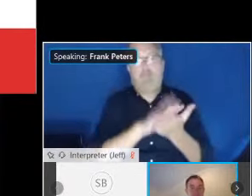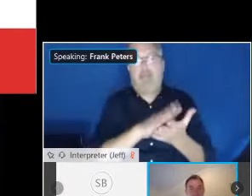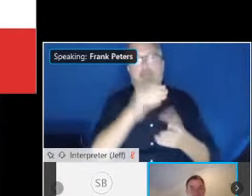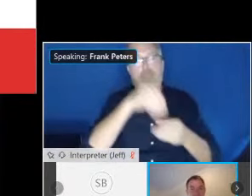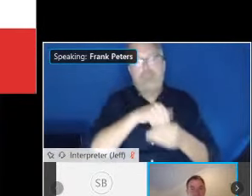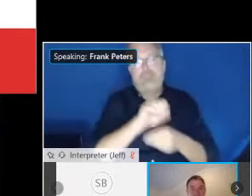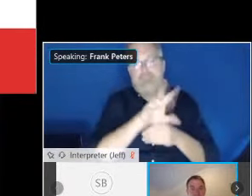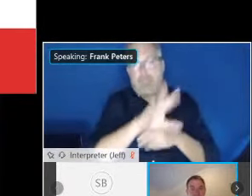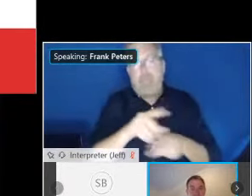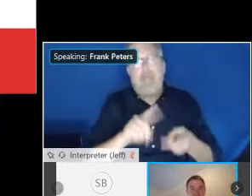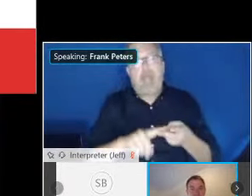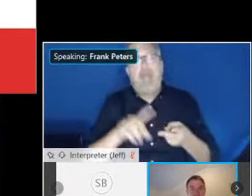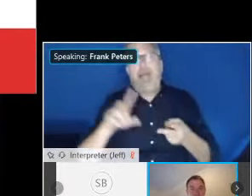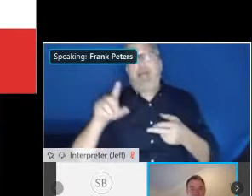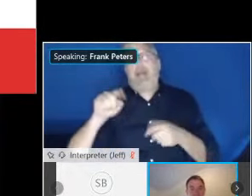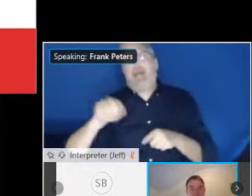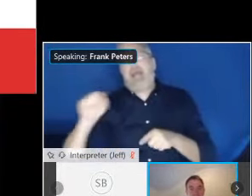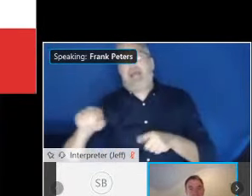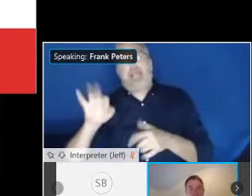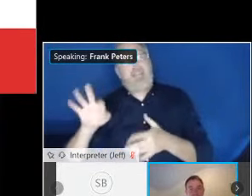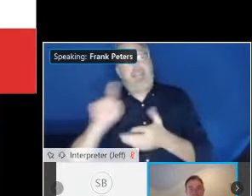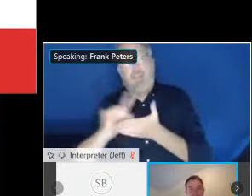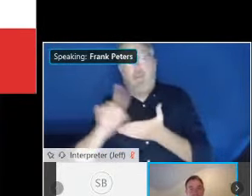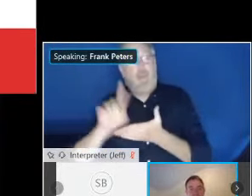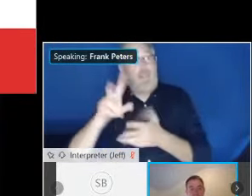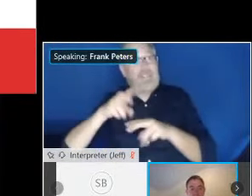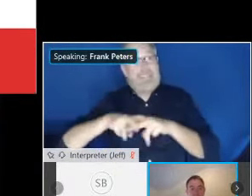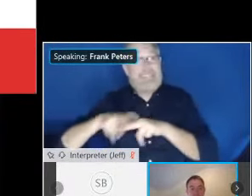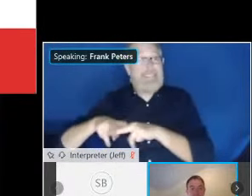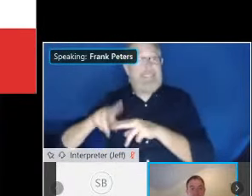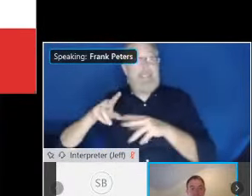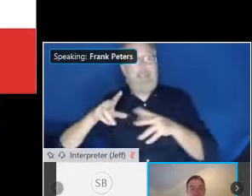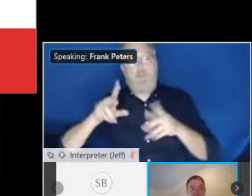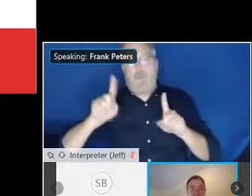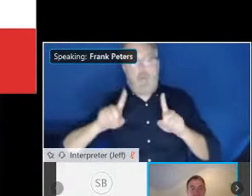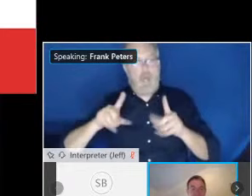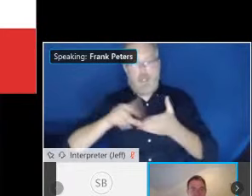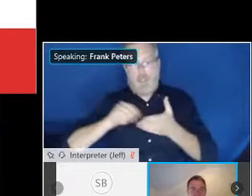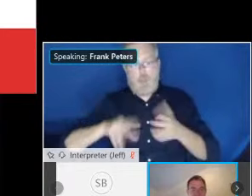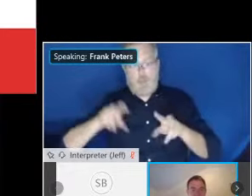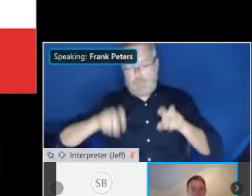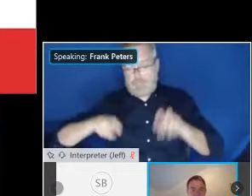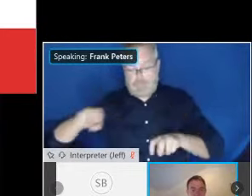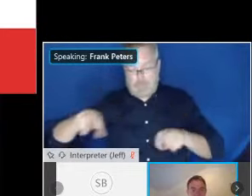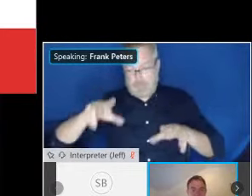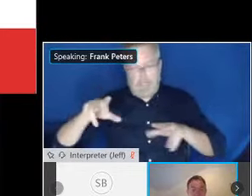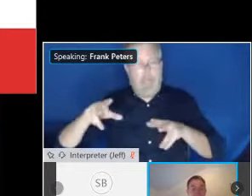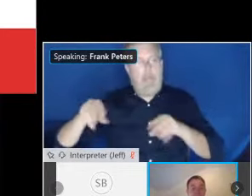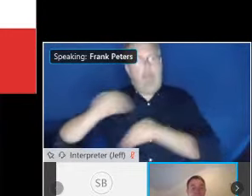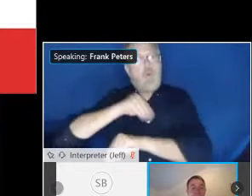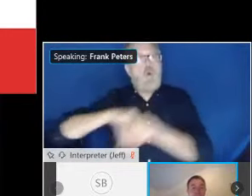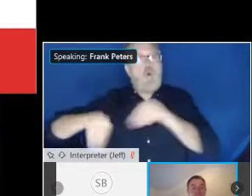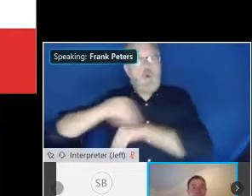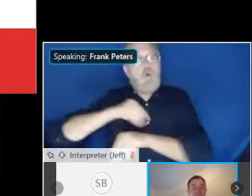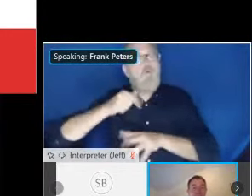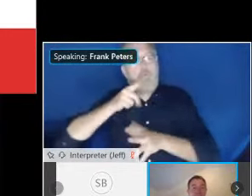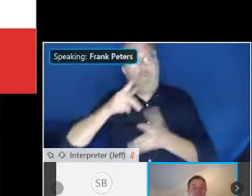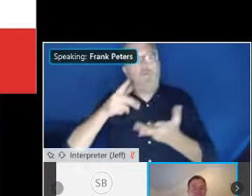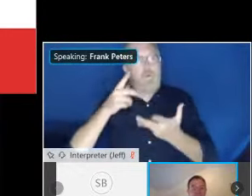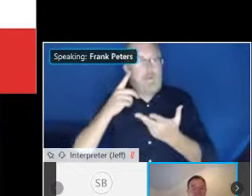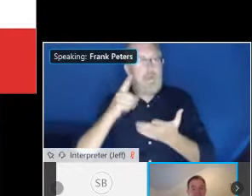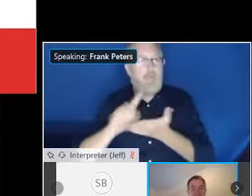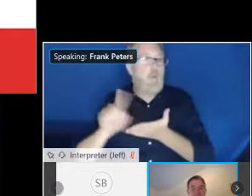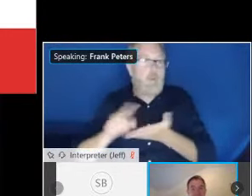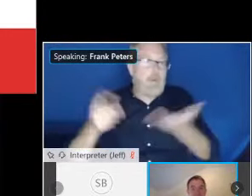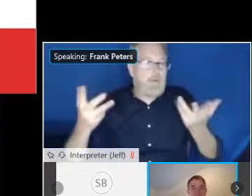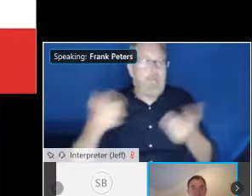a lab and those seating charts aren't the same every week, you can stand by until you get the initial notification that